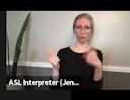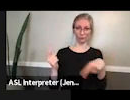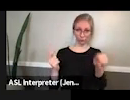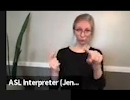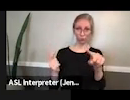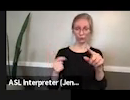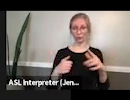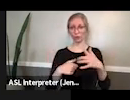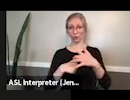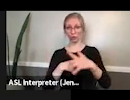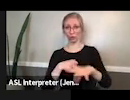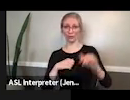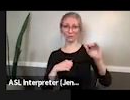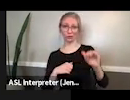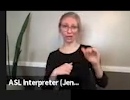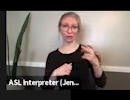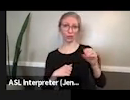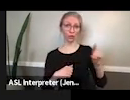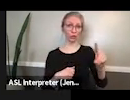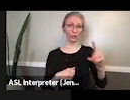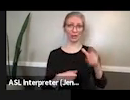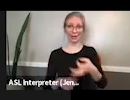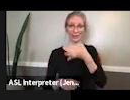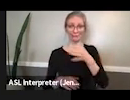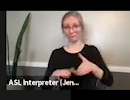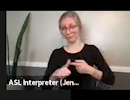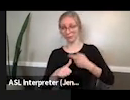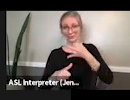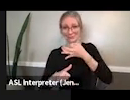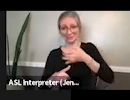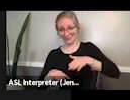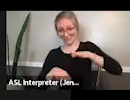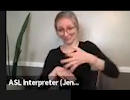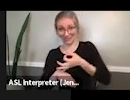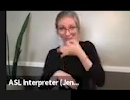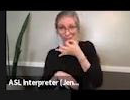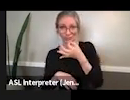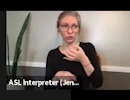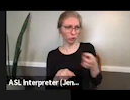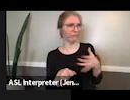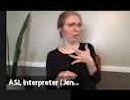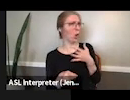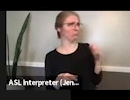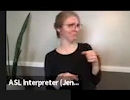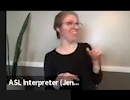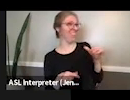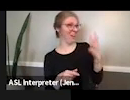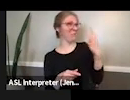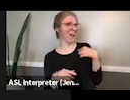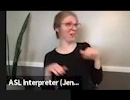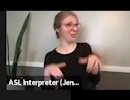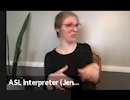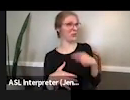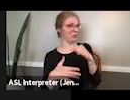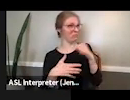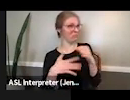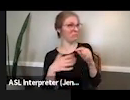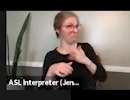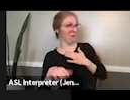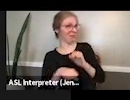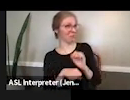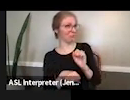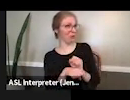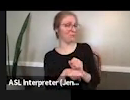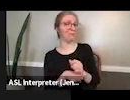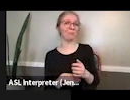steps experts, you're going, yes, that's why I do the job I do, because the earliest years of life